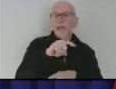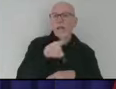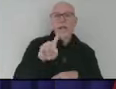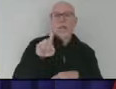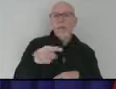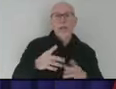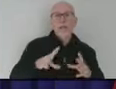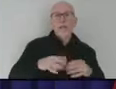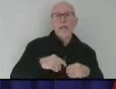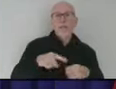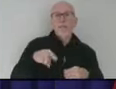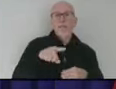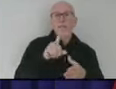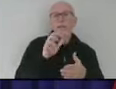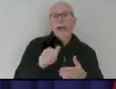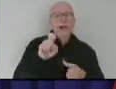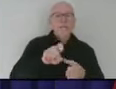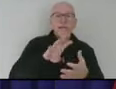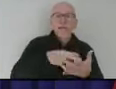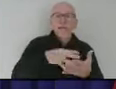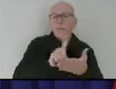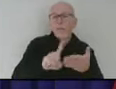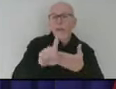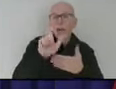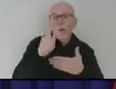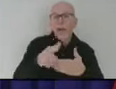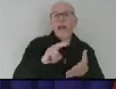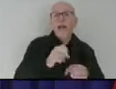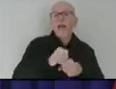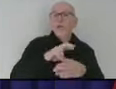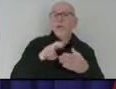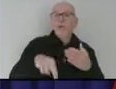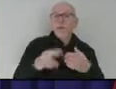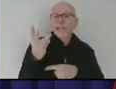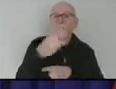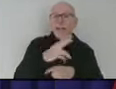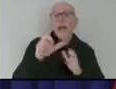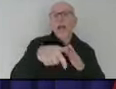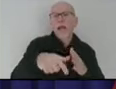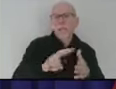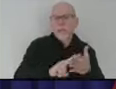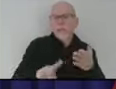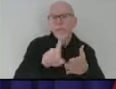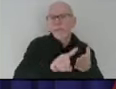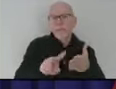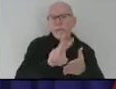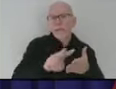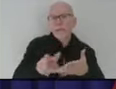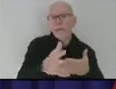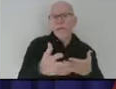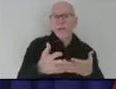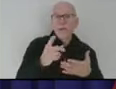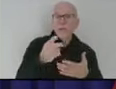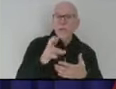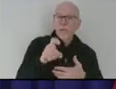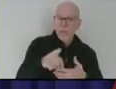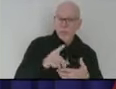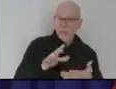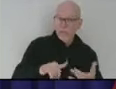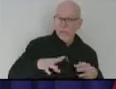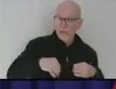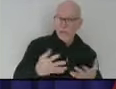scheduling a week out, plus getting the results is taking up to 6 days. Yep. Dr. Box, is this, you know, acceptable